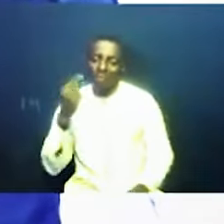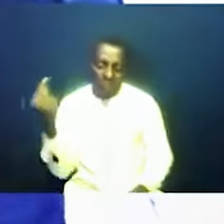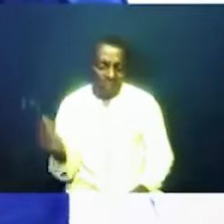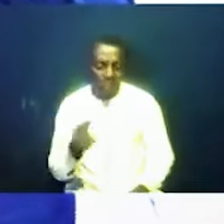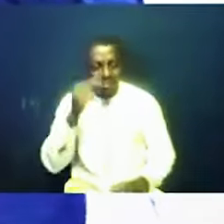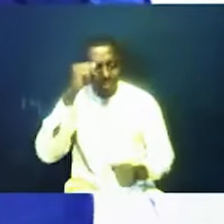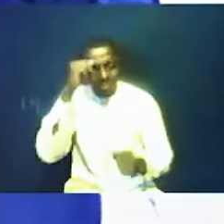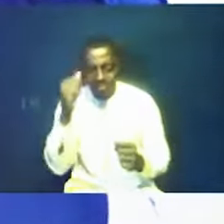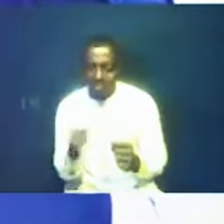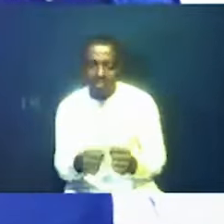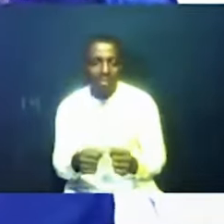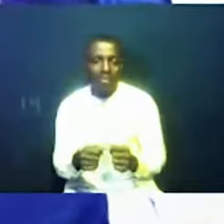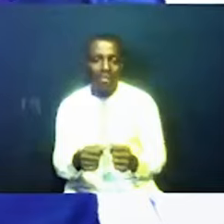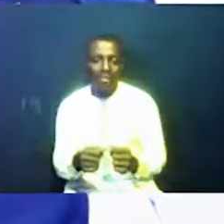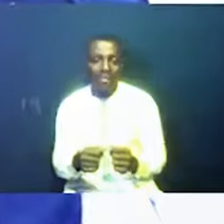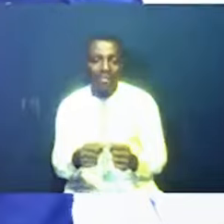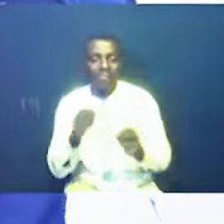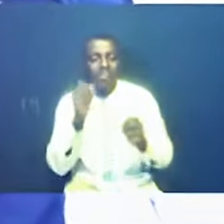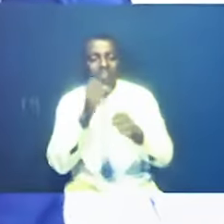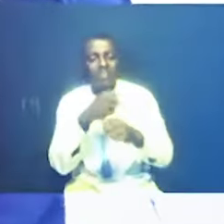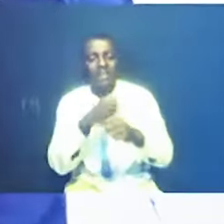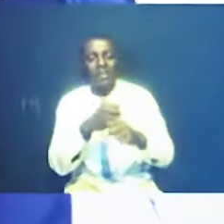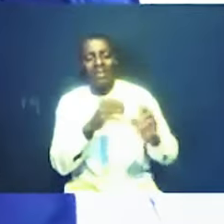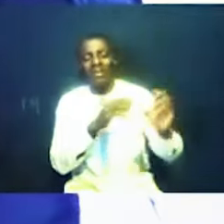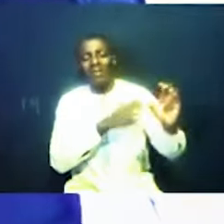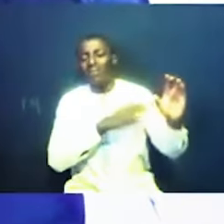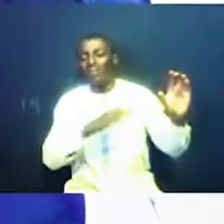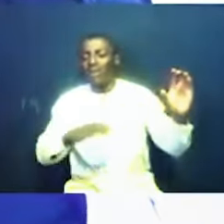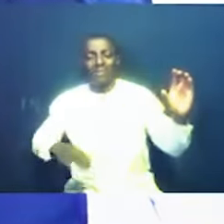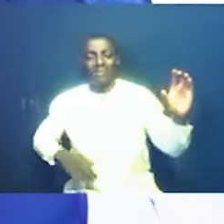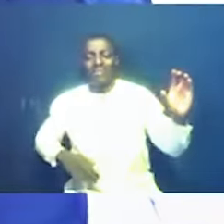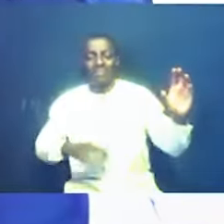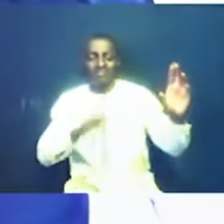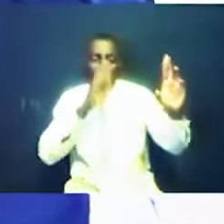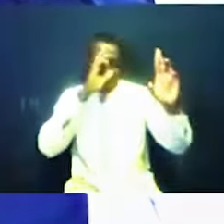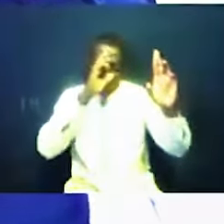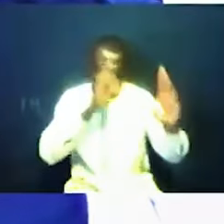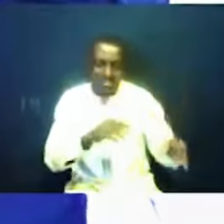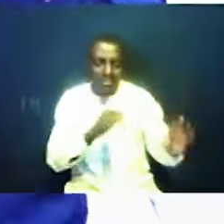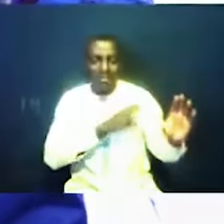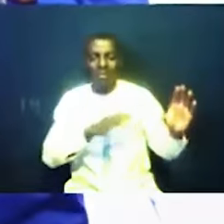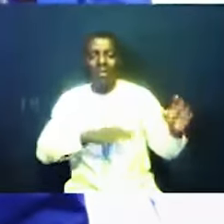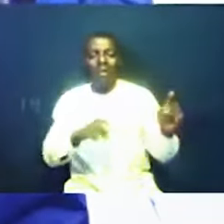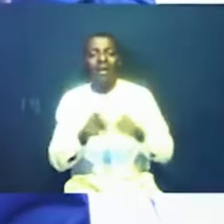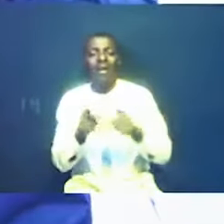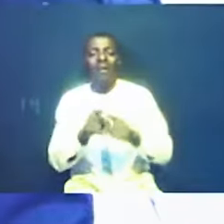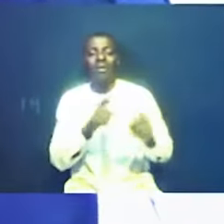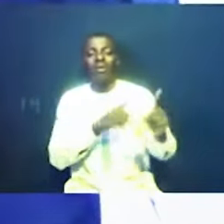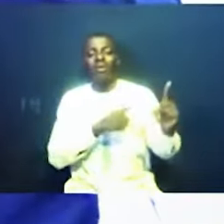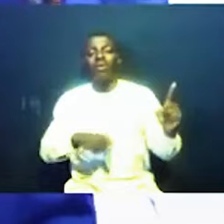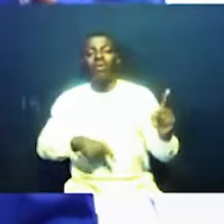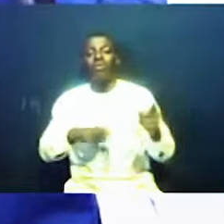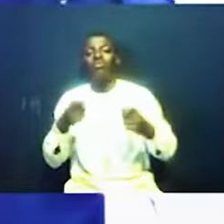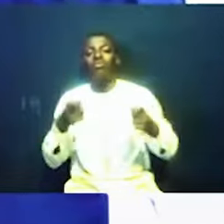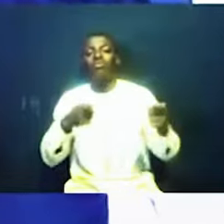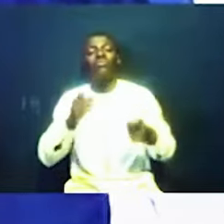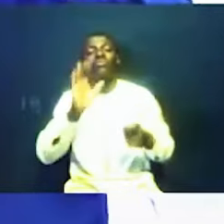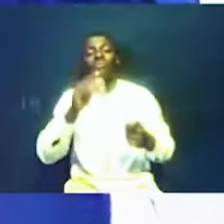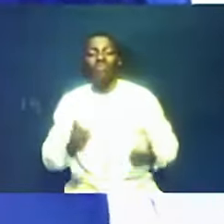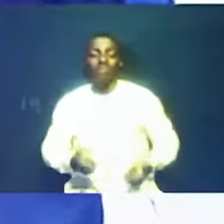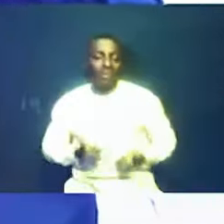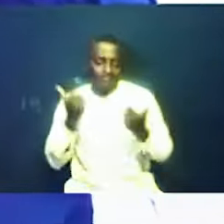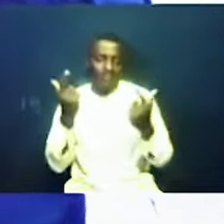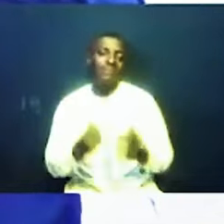it were to set Christ apart as Lord in your life. Kai wo wadie nyina mu se obema Kristo